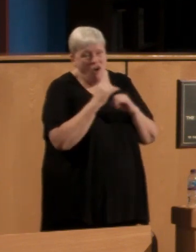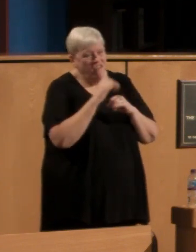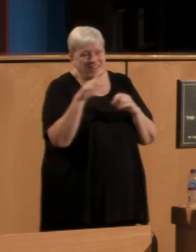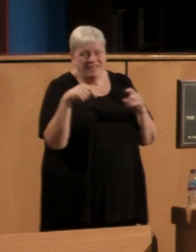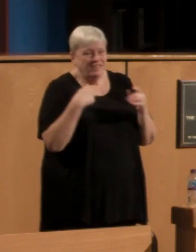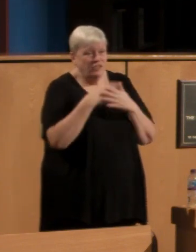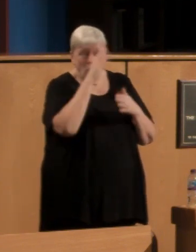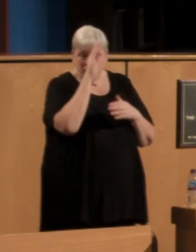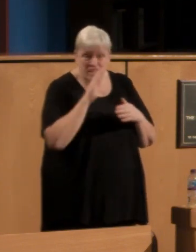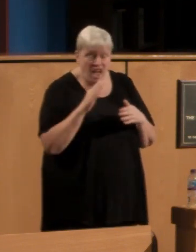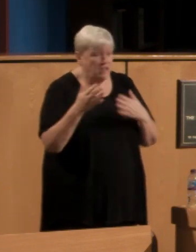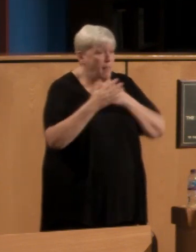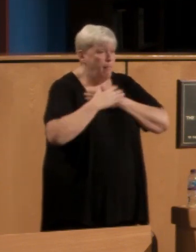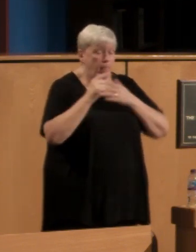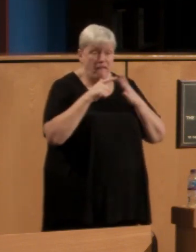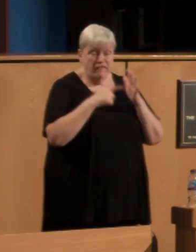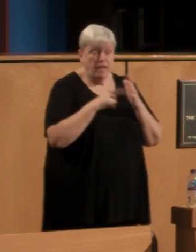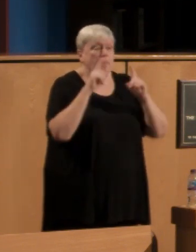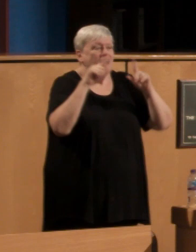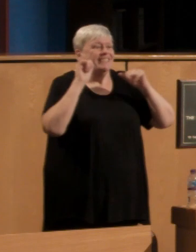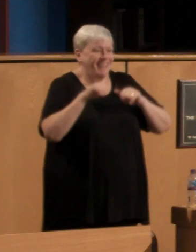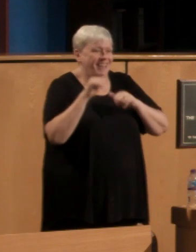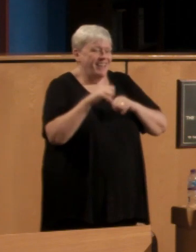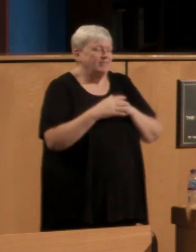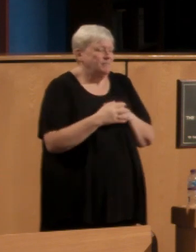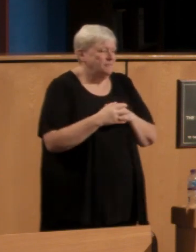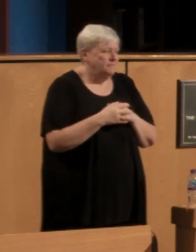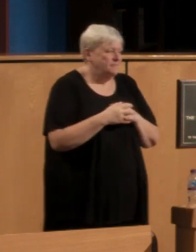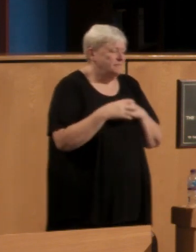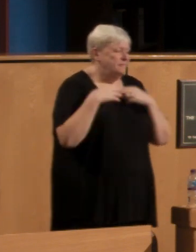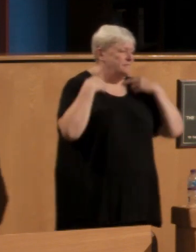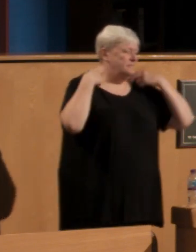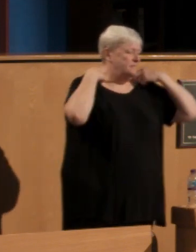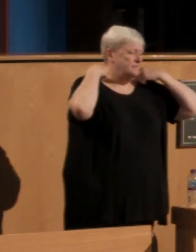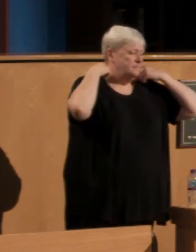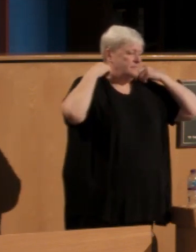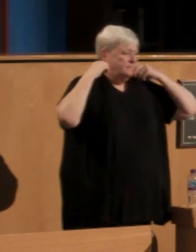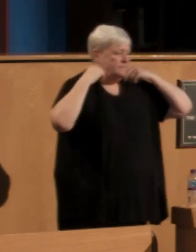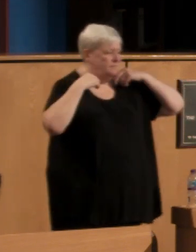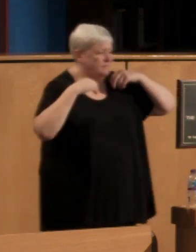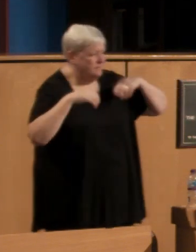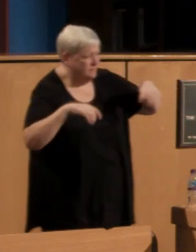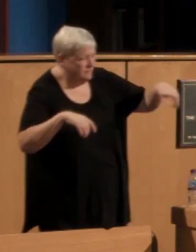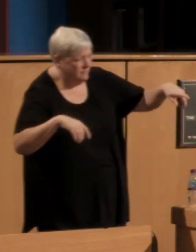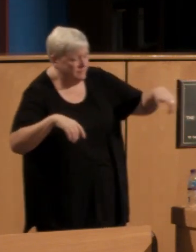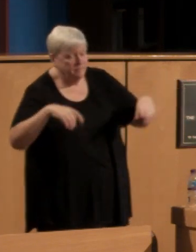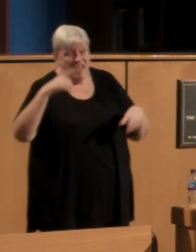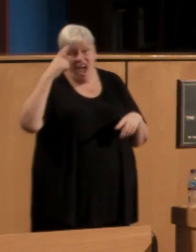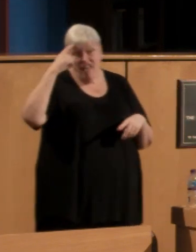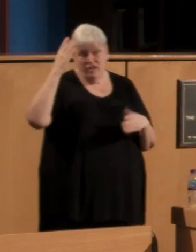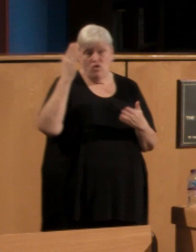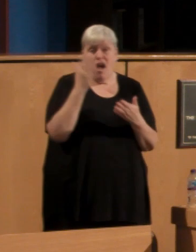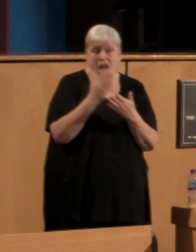bad, obviously. I love it. But yeah, big responsibility. Yeah, I think you're absolutely right that